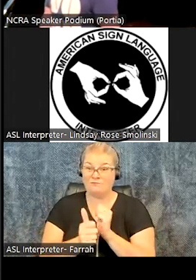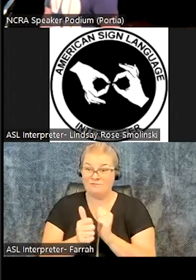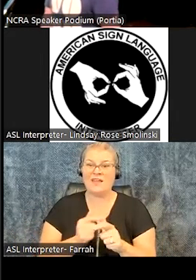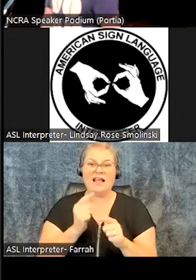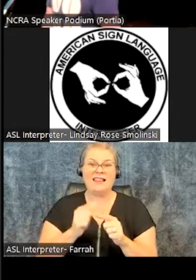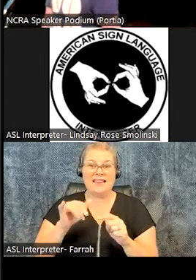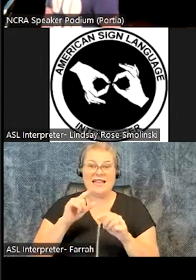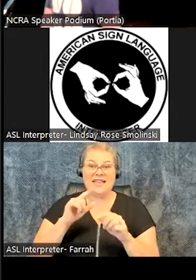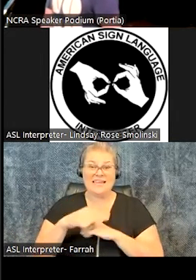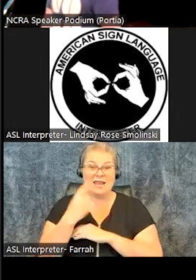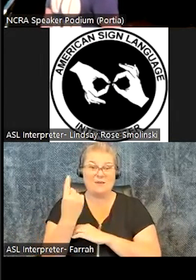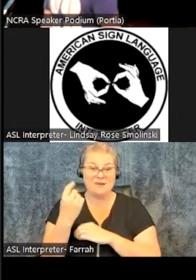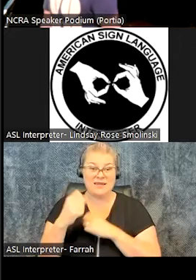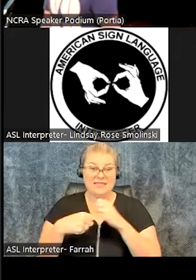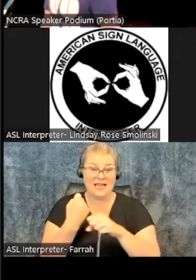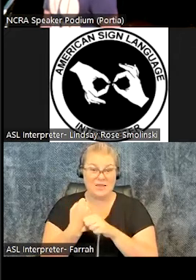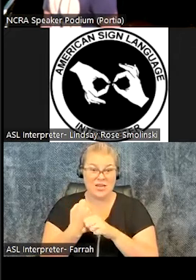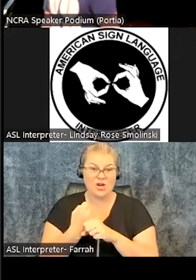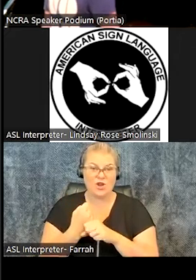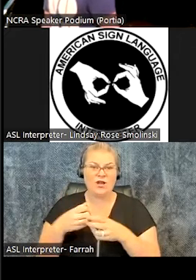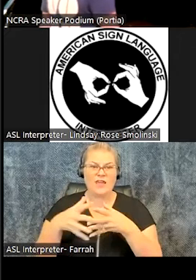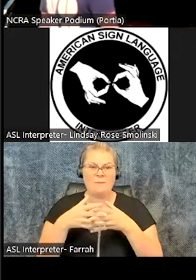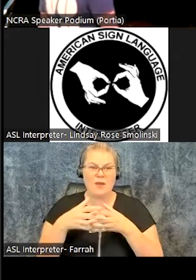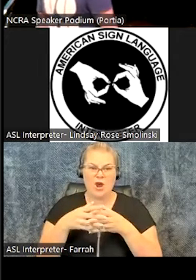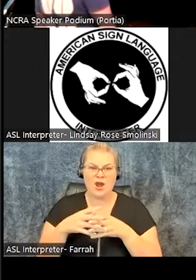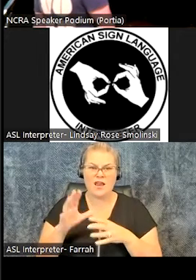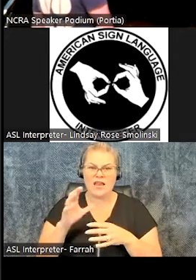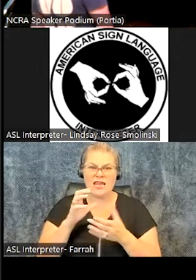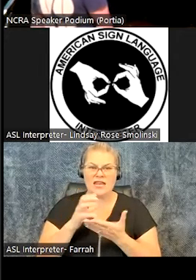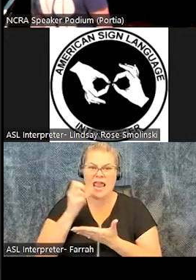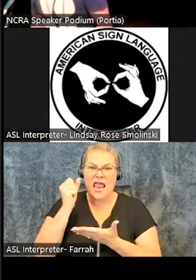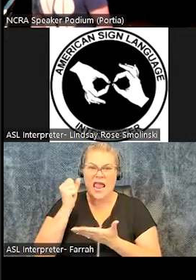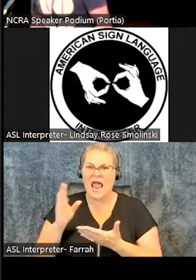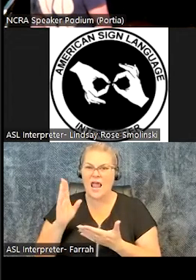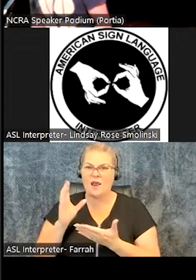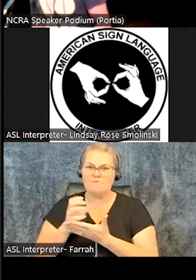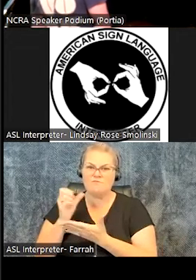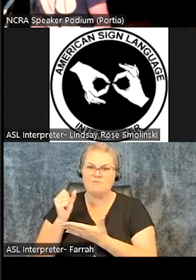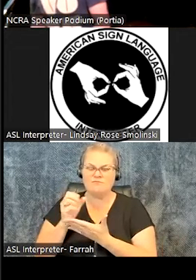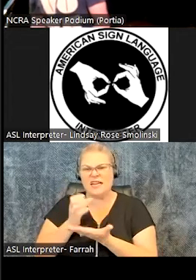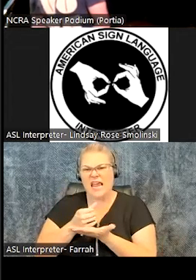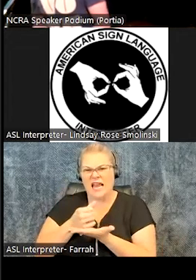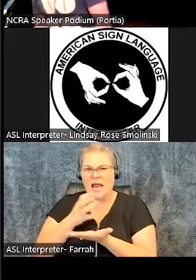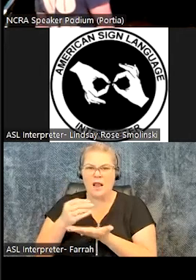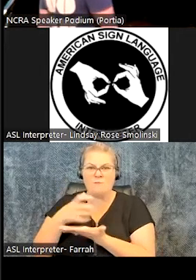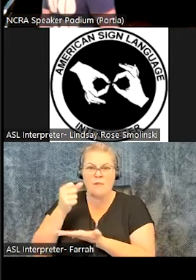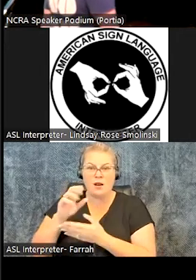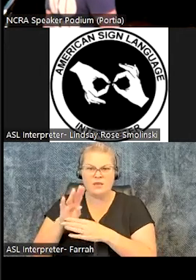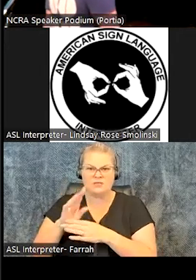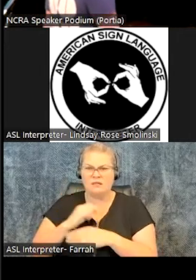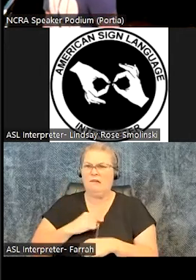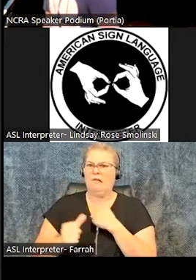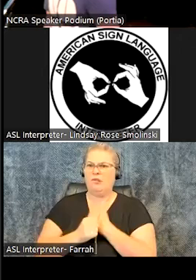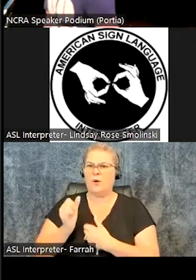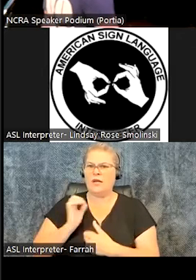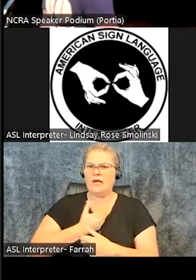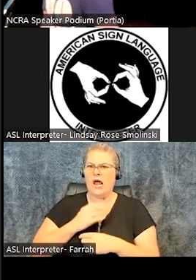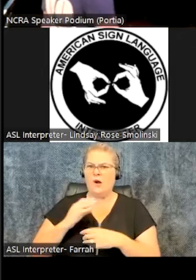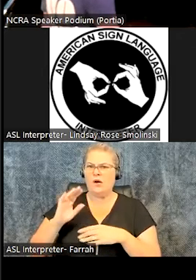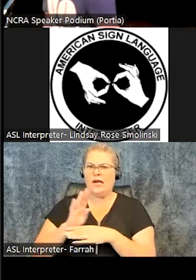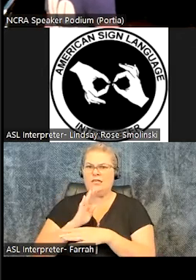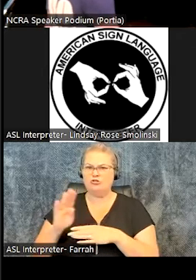the American can and bottle businesses saw this as a kind of fundamental threat to their expansion of industry. So they